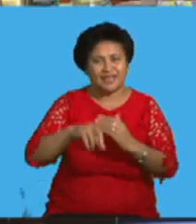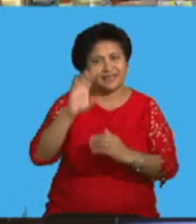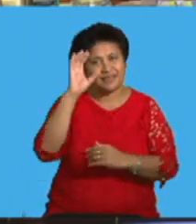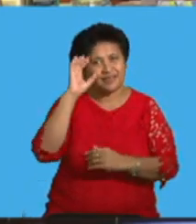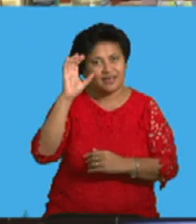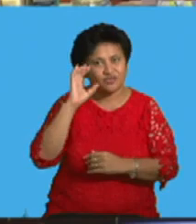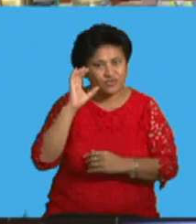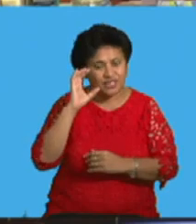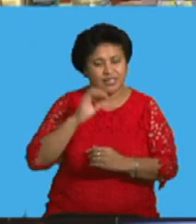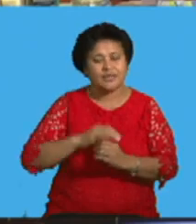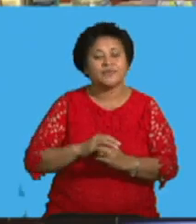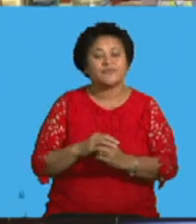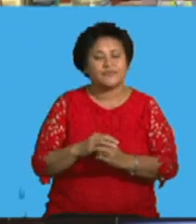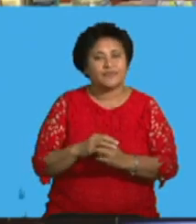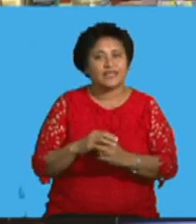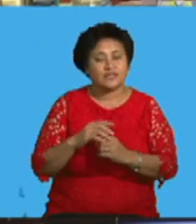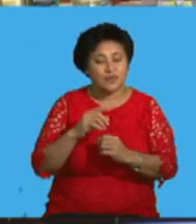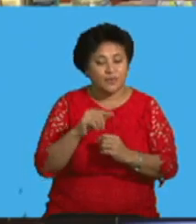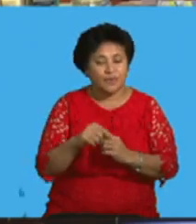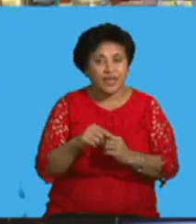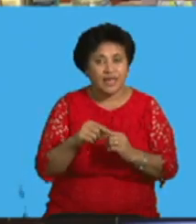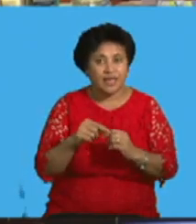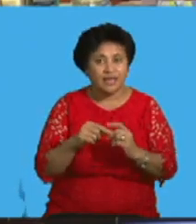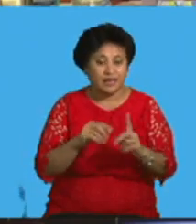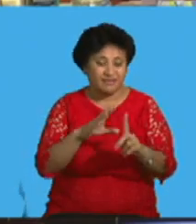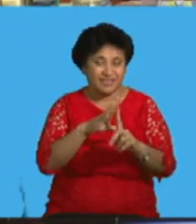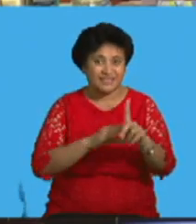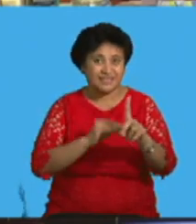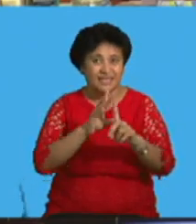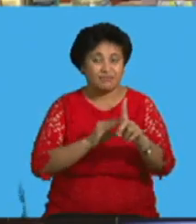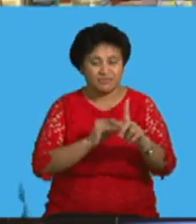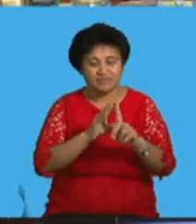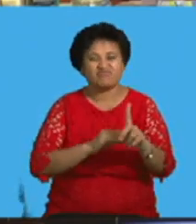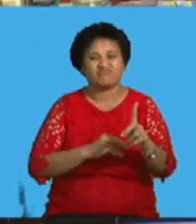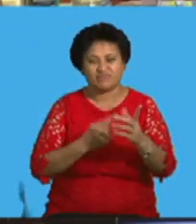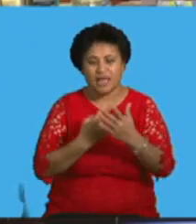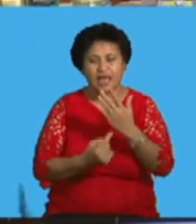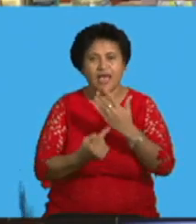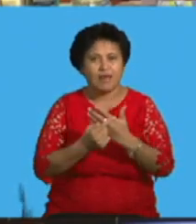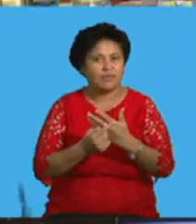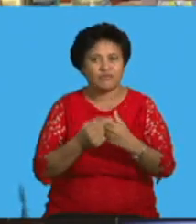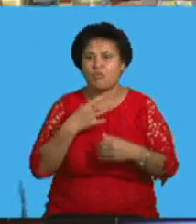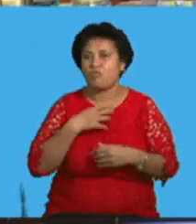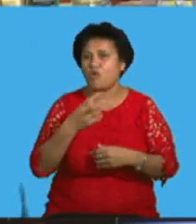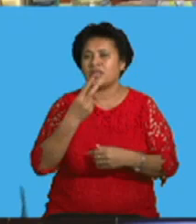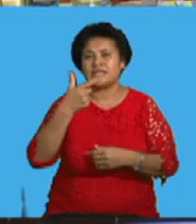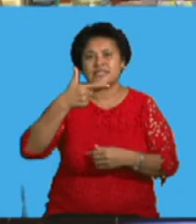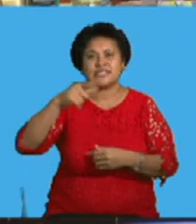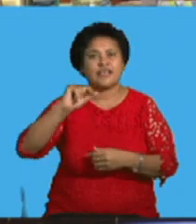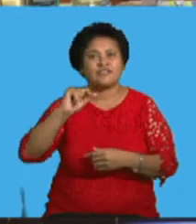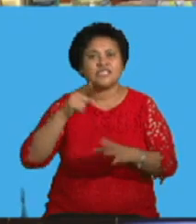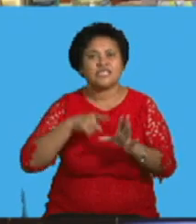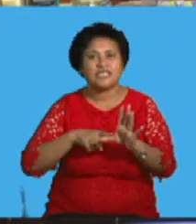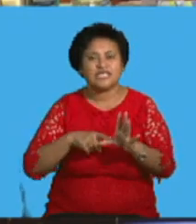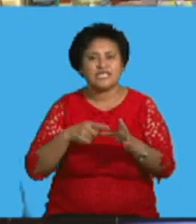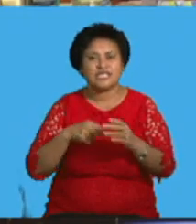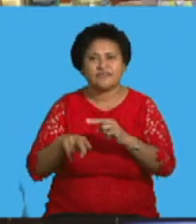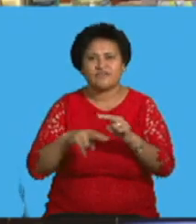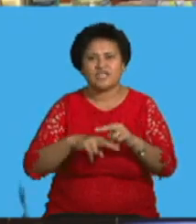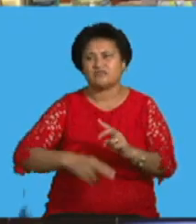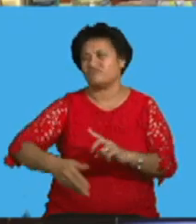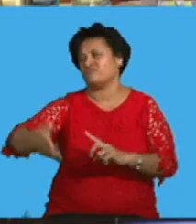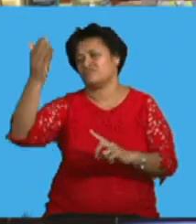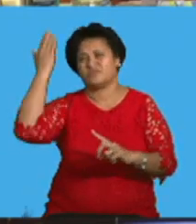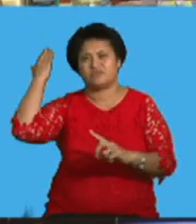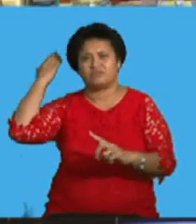The cooperative model has been in existence for over 7 decades in Fiji. It is an exceptional form of